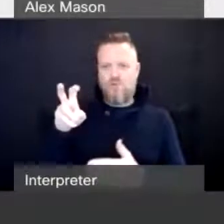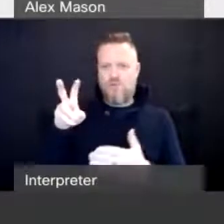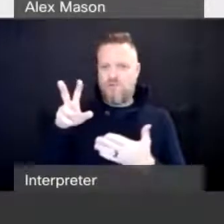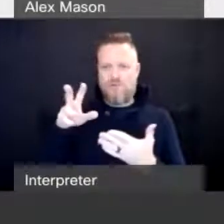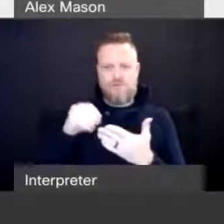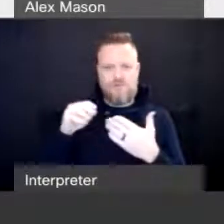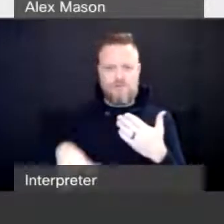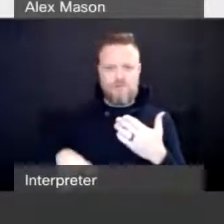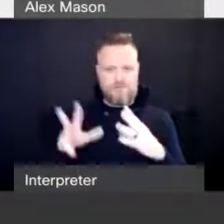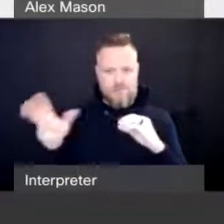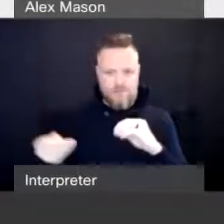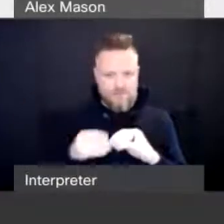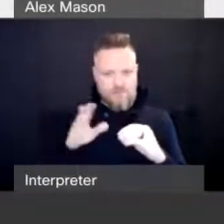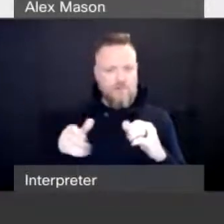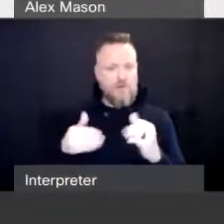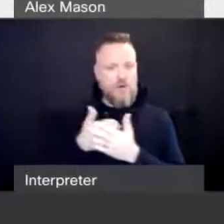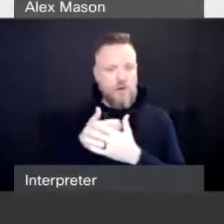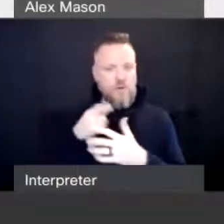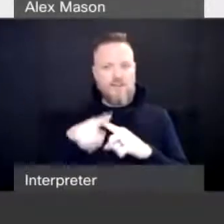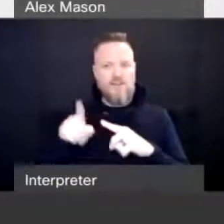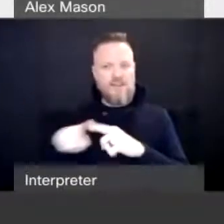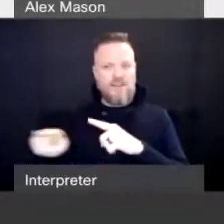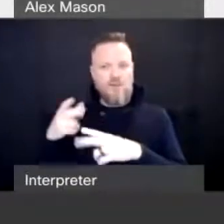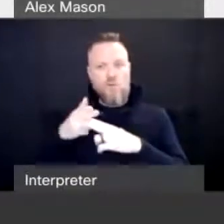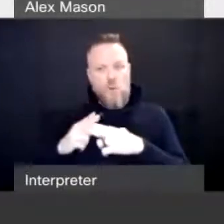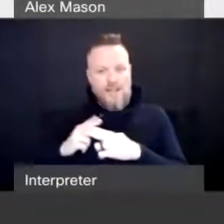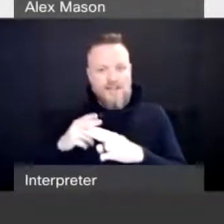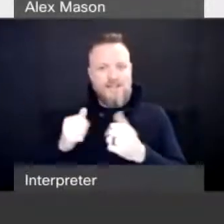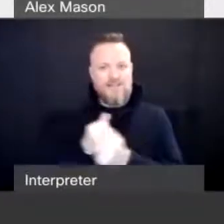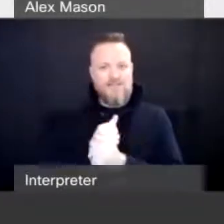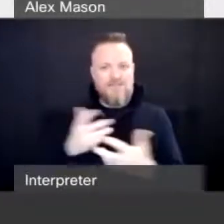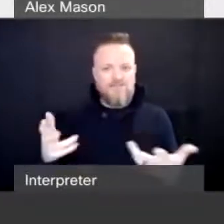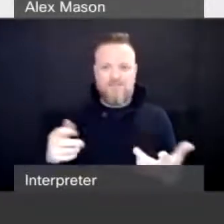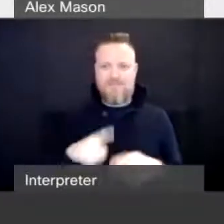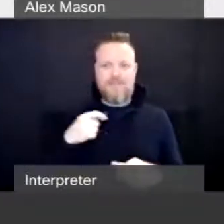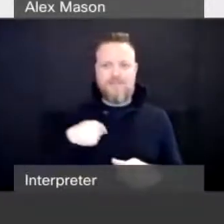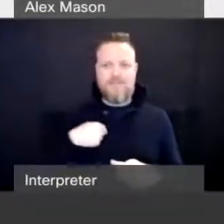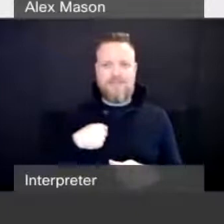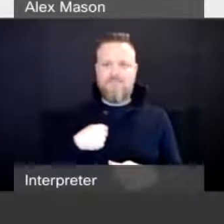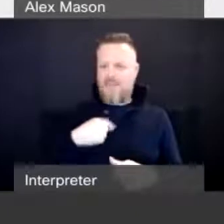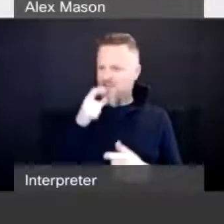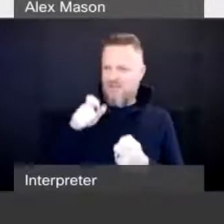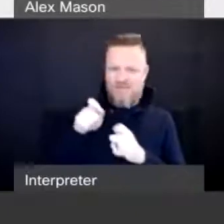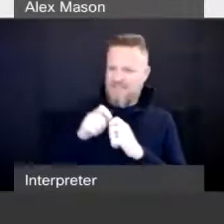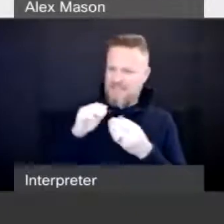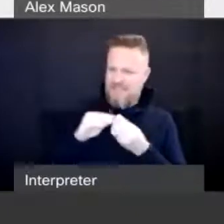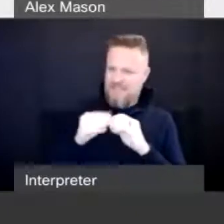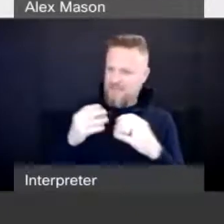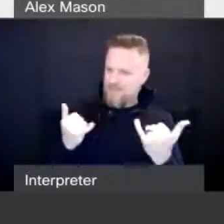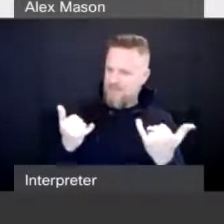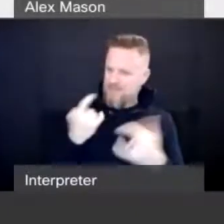of our weightings and so forth. I'm sorry, I have to get back to you on that one.